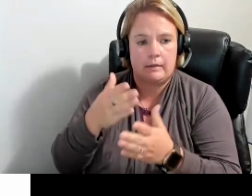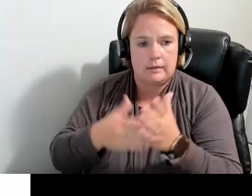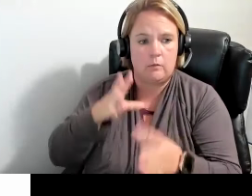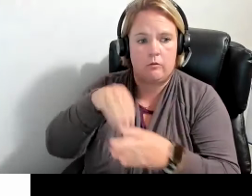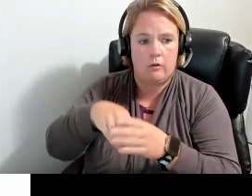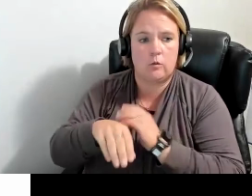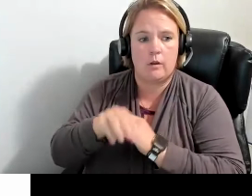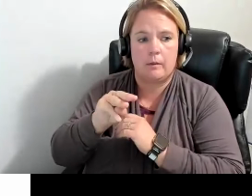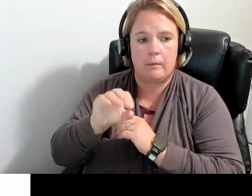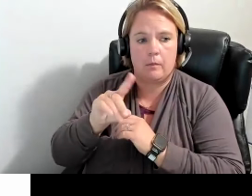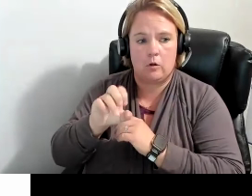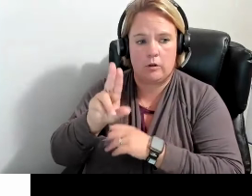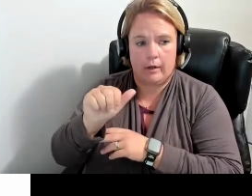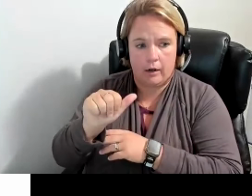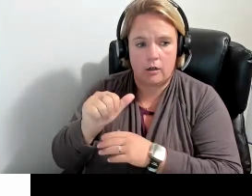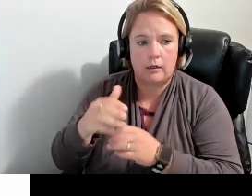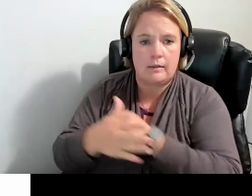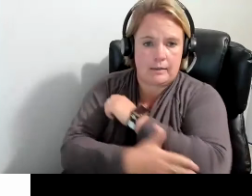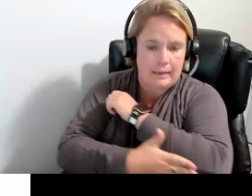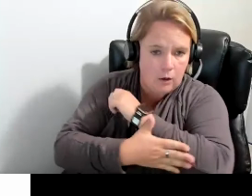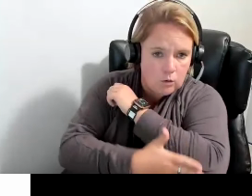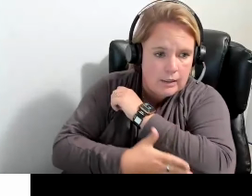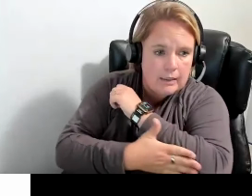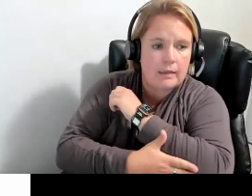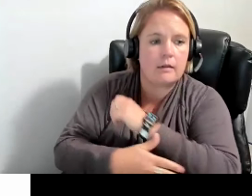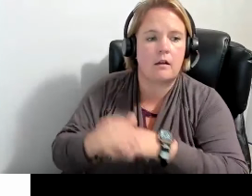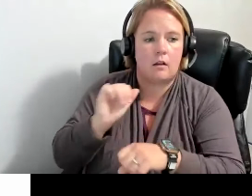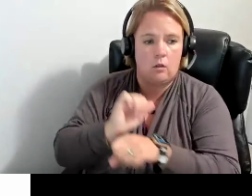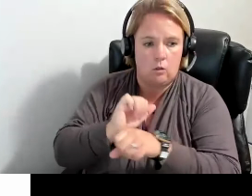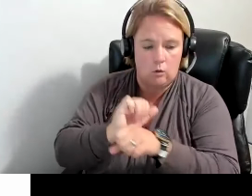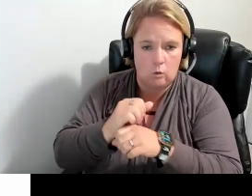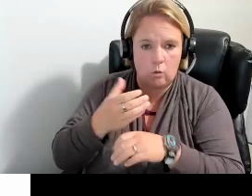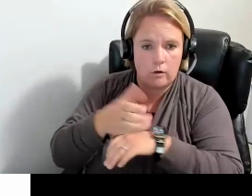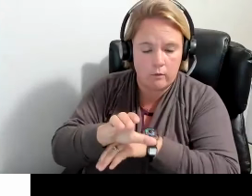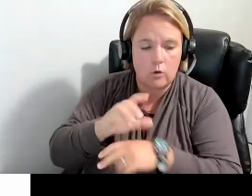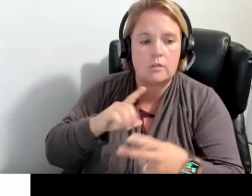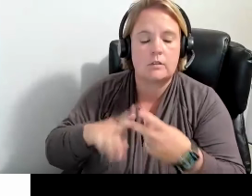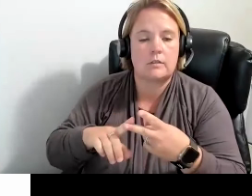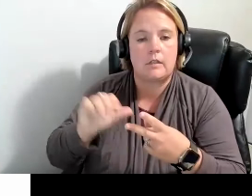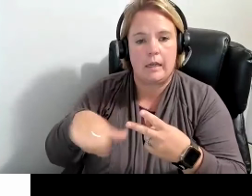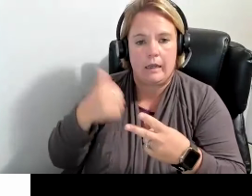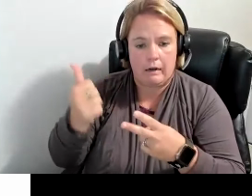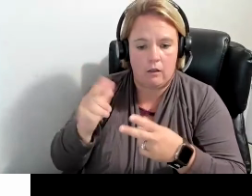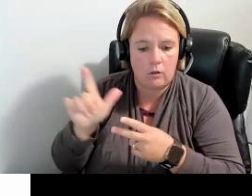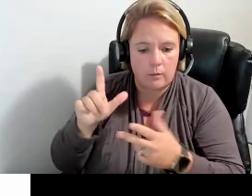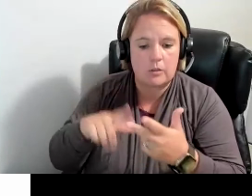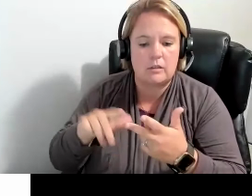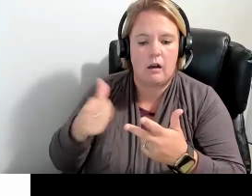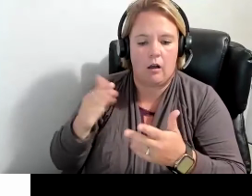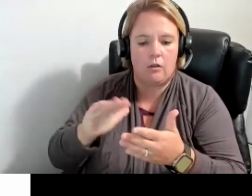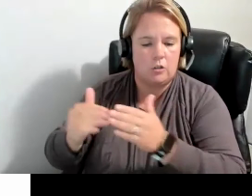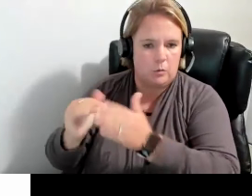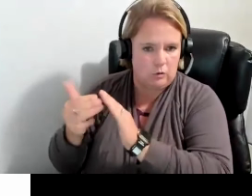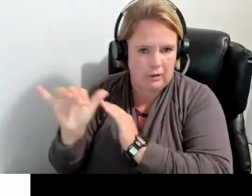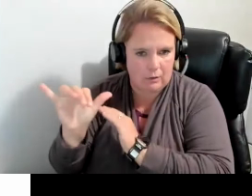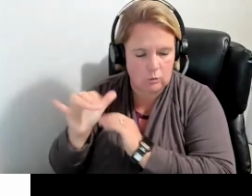County, the Regional Workforce Development Board, the public libraries, and other community-based organizations.